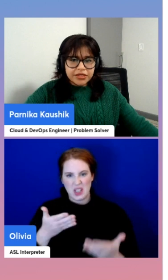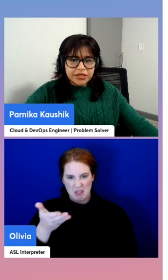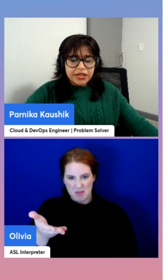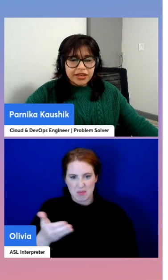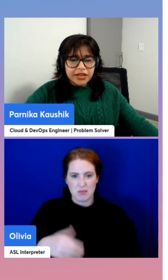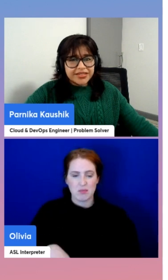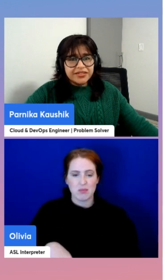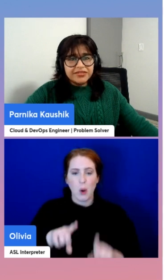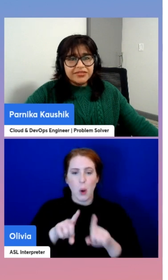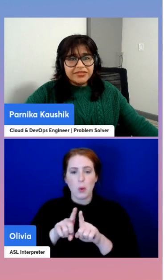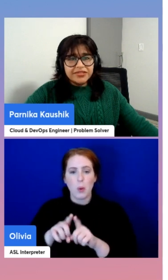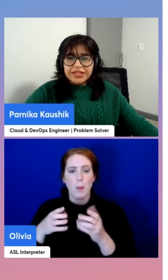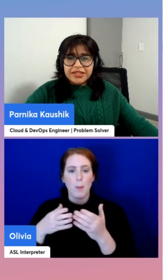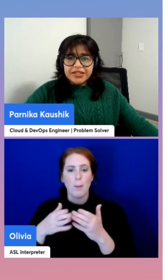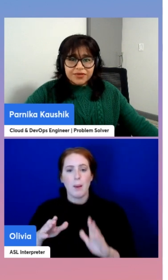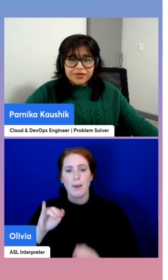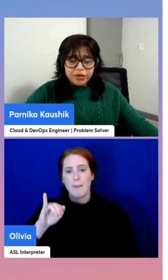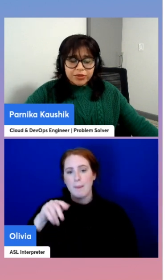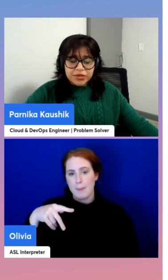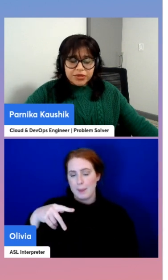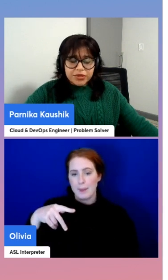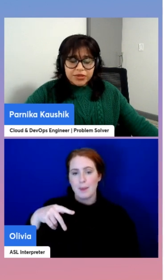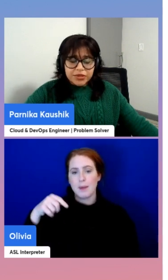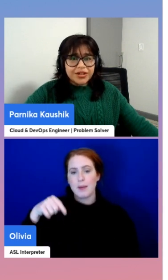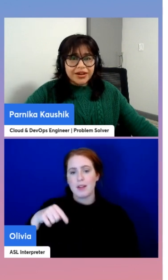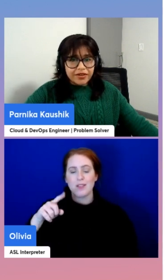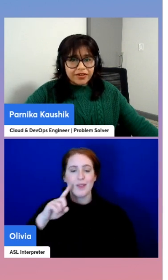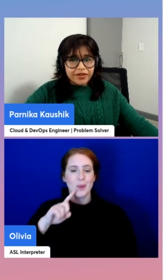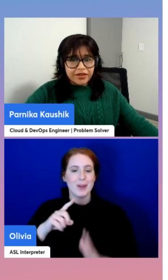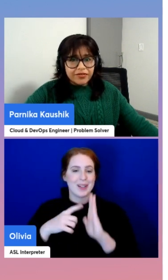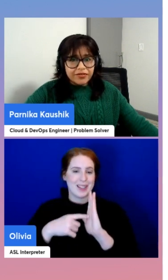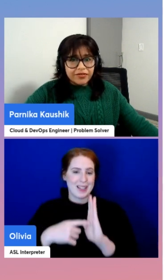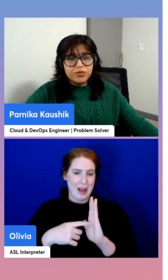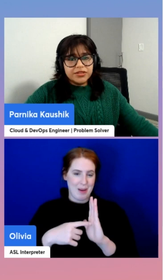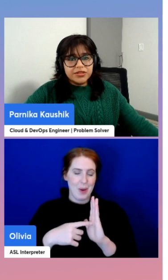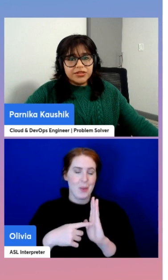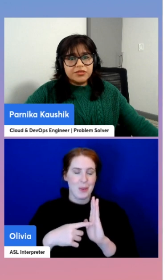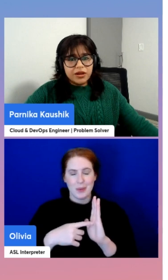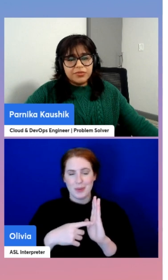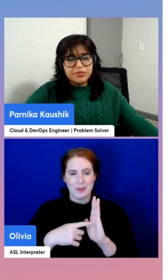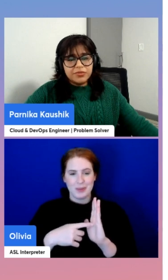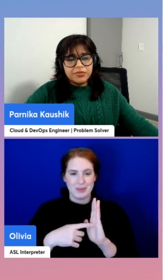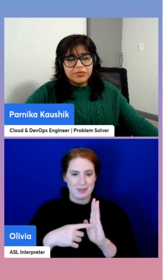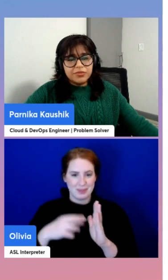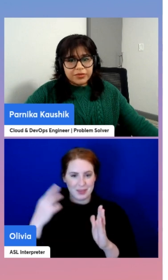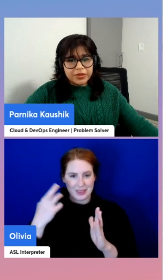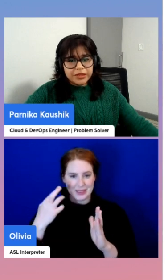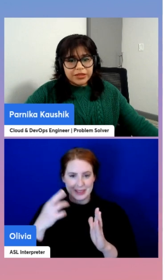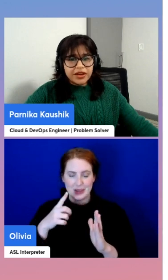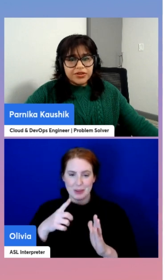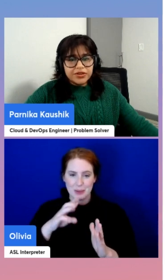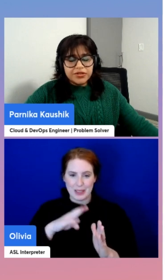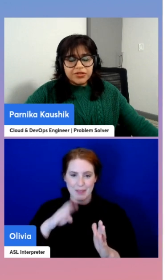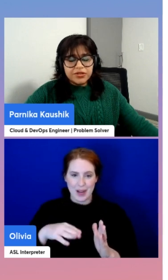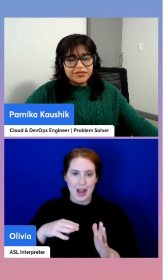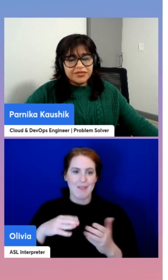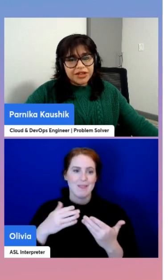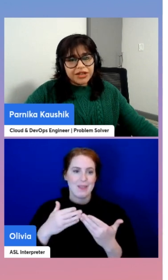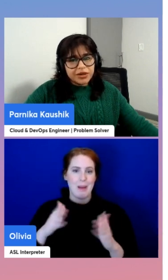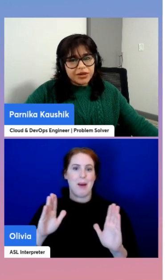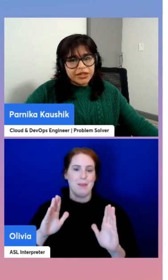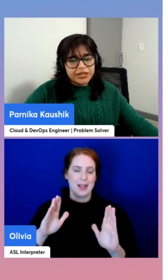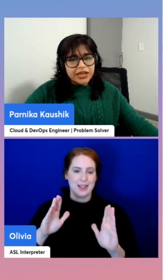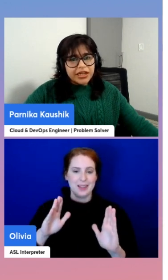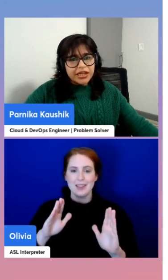IP. Like I said, this is for demo purposes. You would never have your Vault instance on a public IP. You'd have your domain sitting